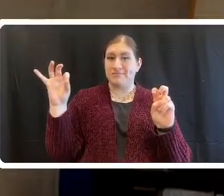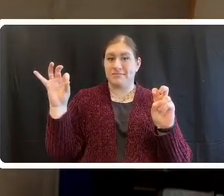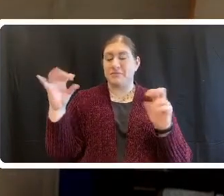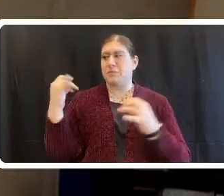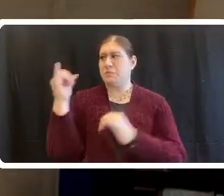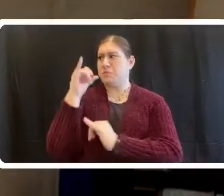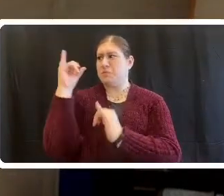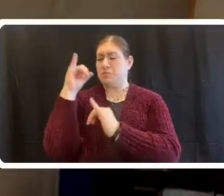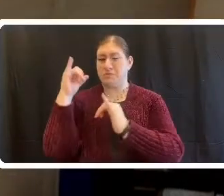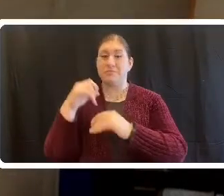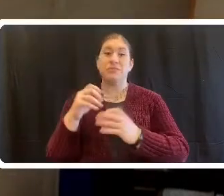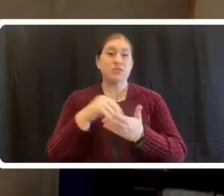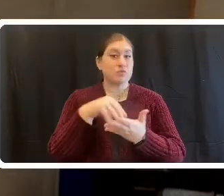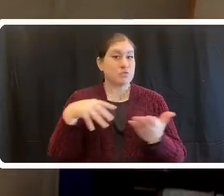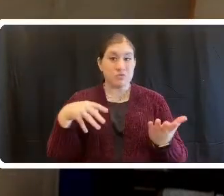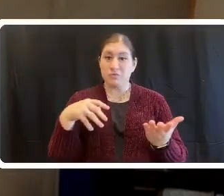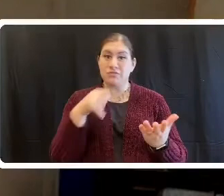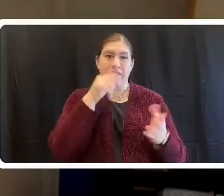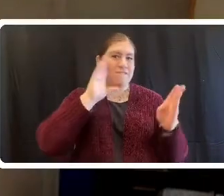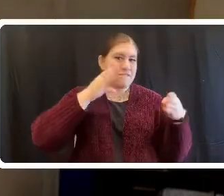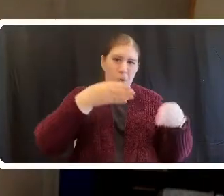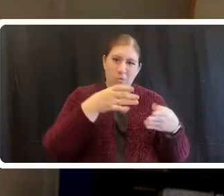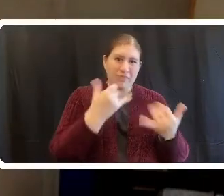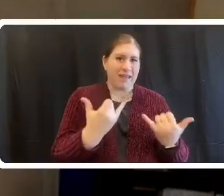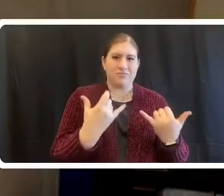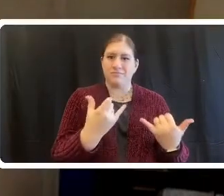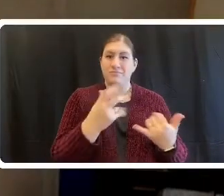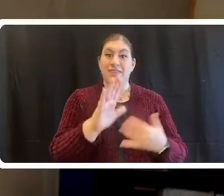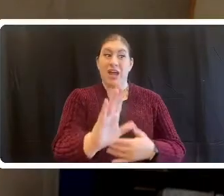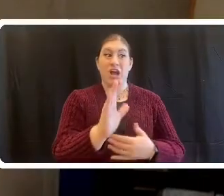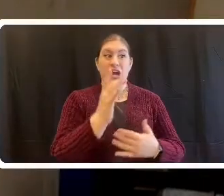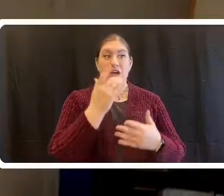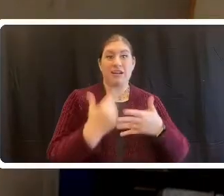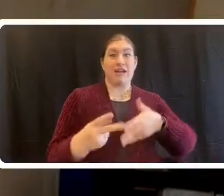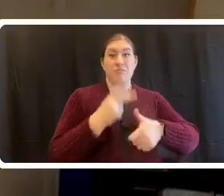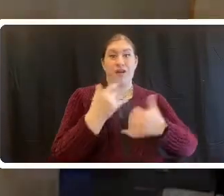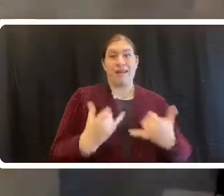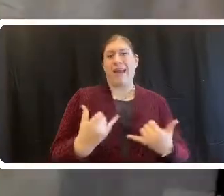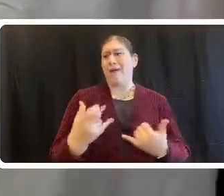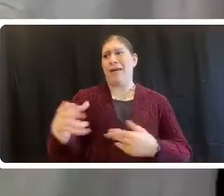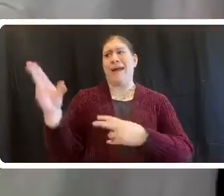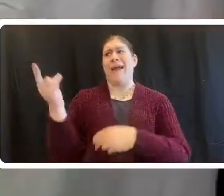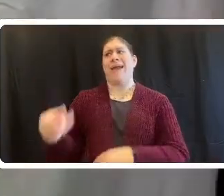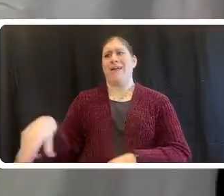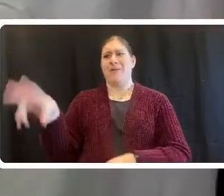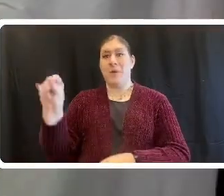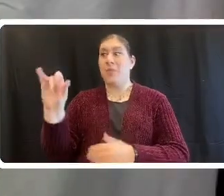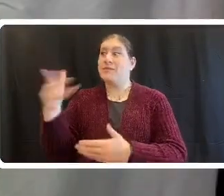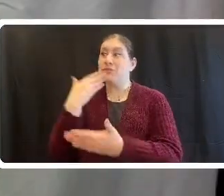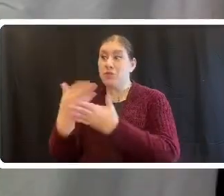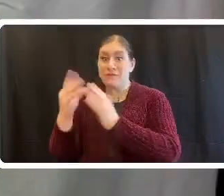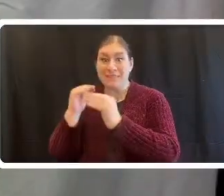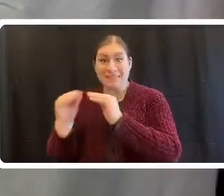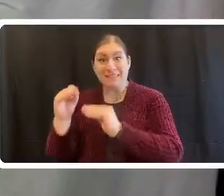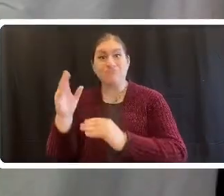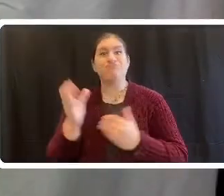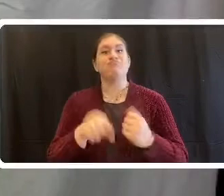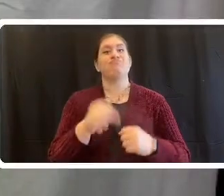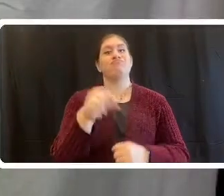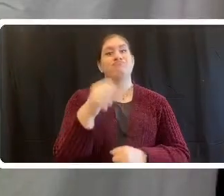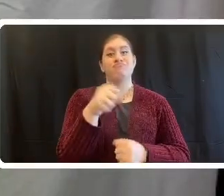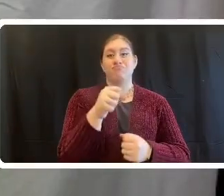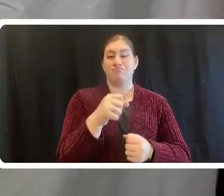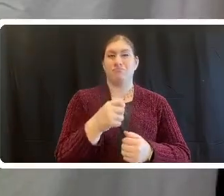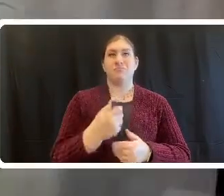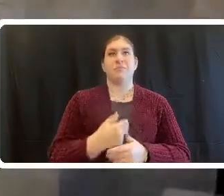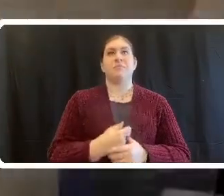Wow. Yeah. students aren't focused on that right now. Heck no. Now this is a great fix. Yeah, so now you can see